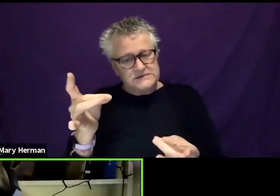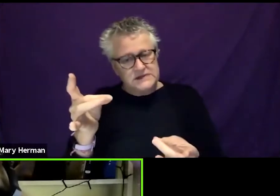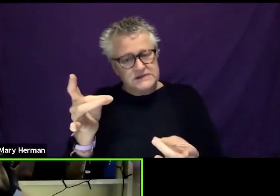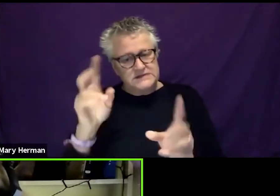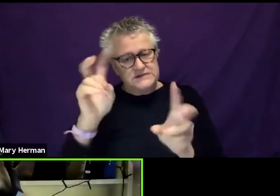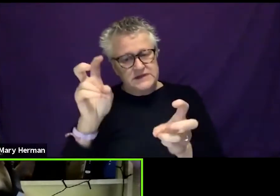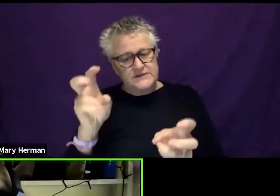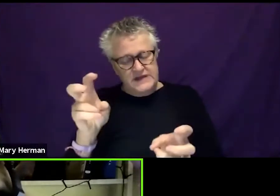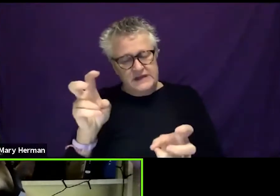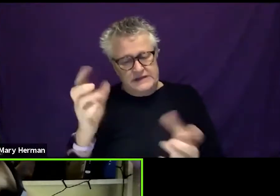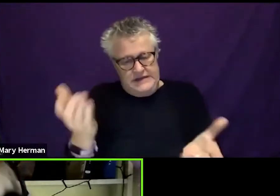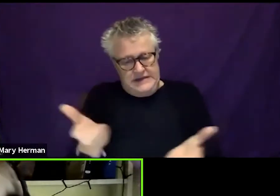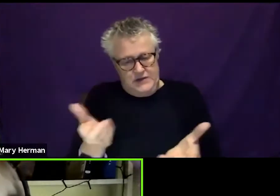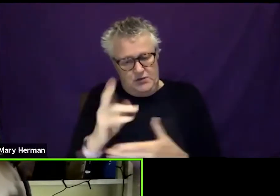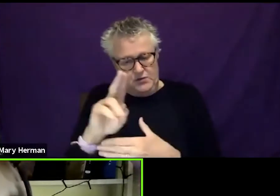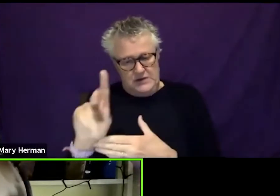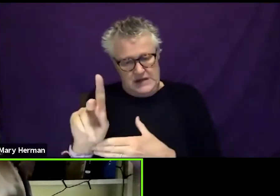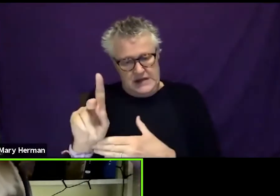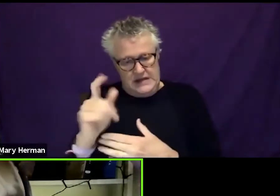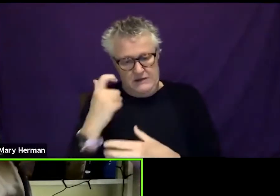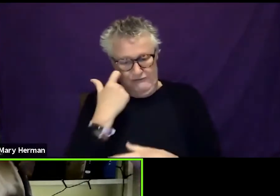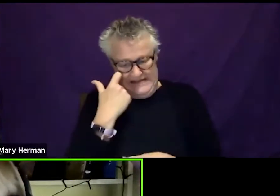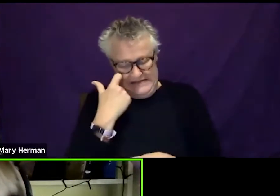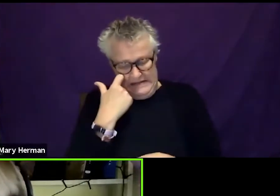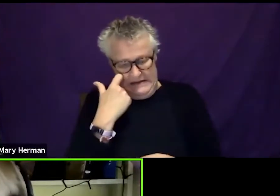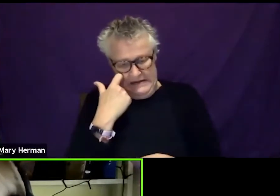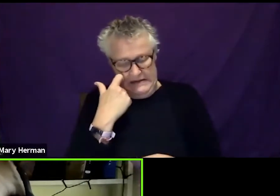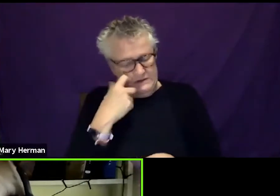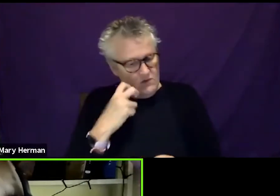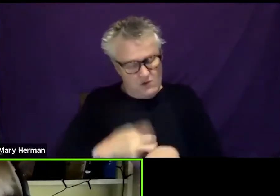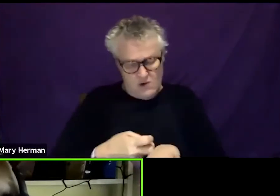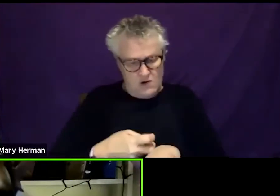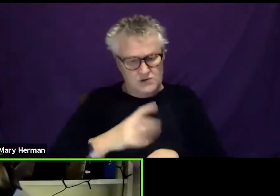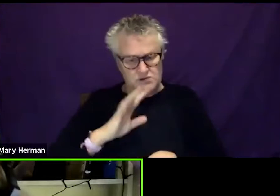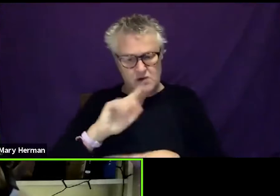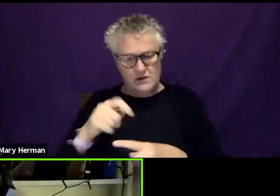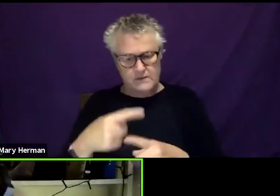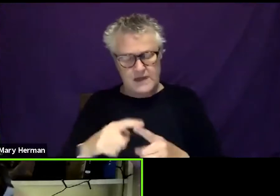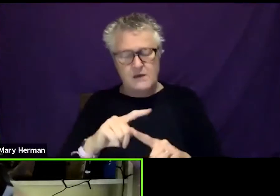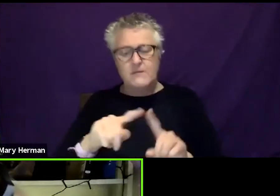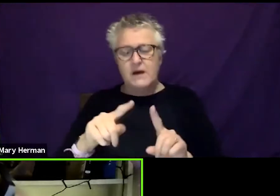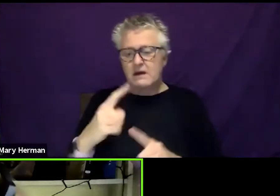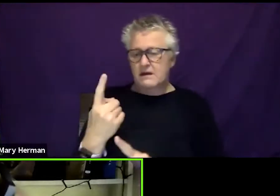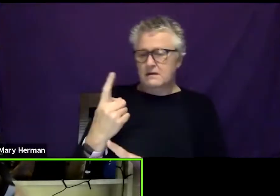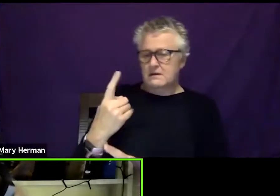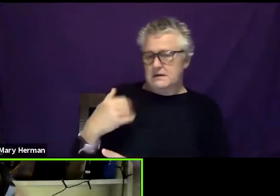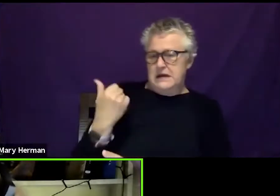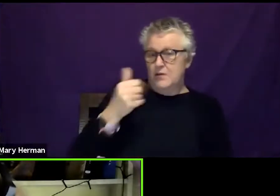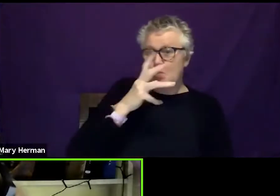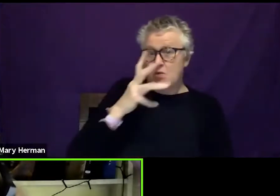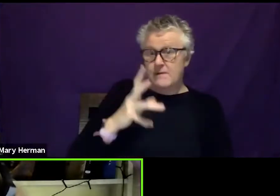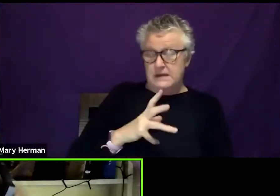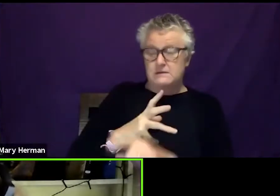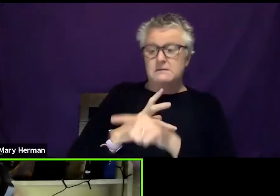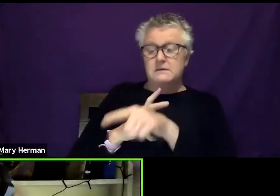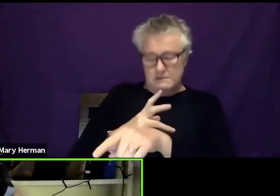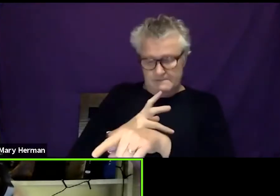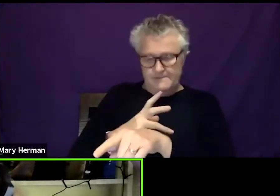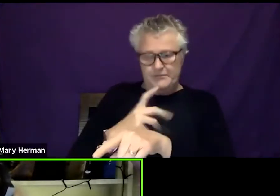been killed and abducted from the street. And I have been talking about,